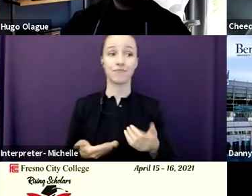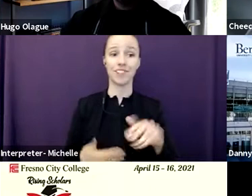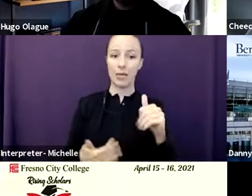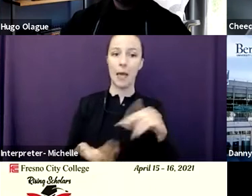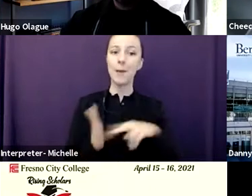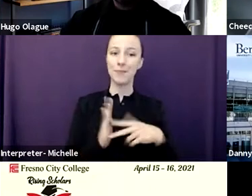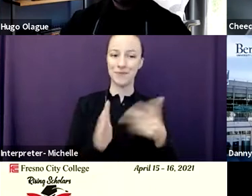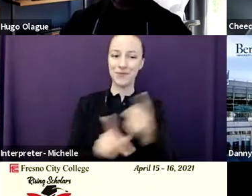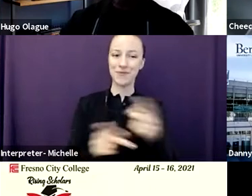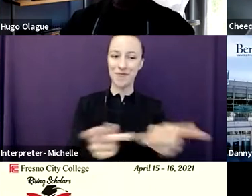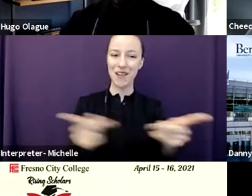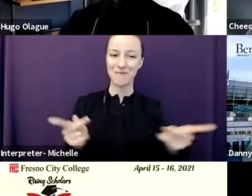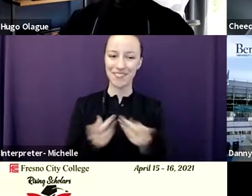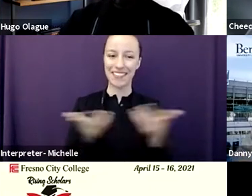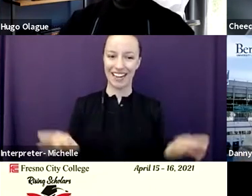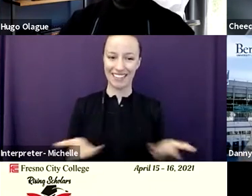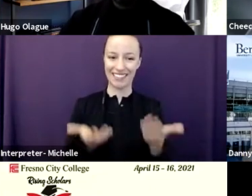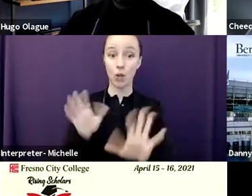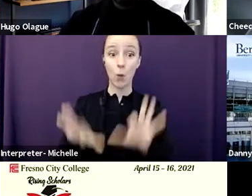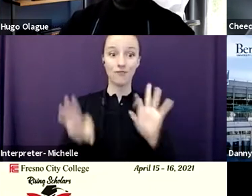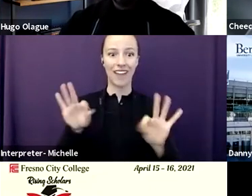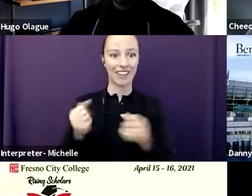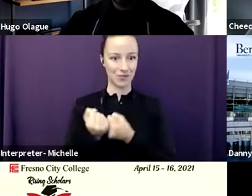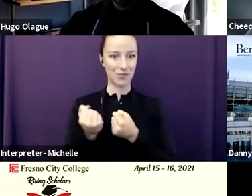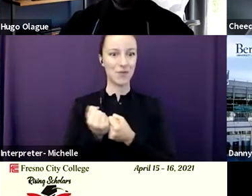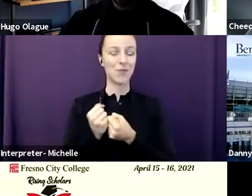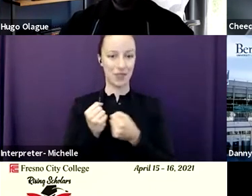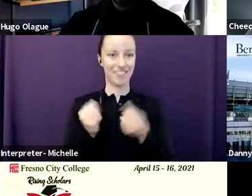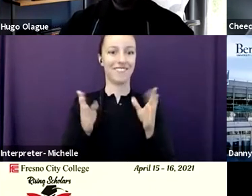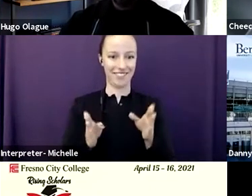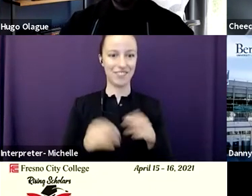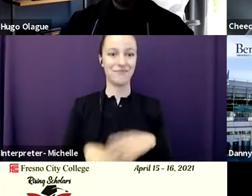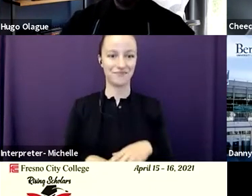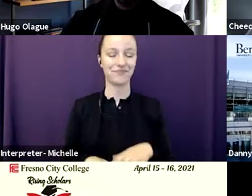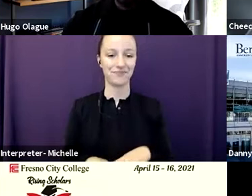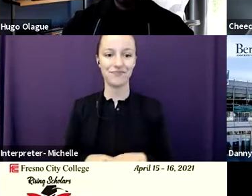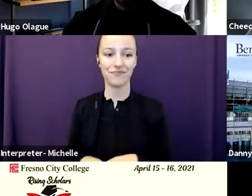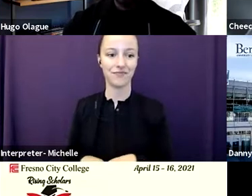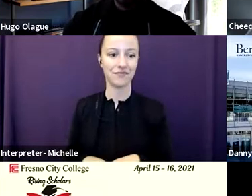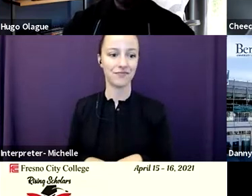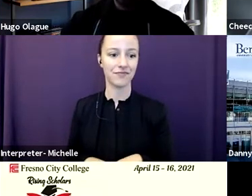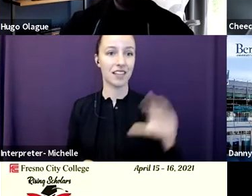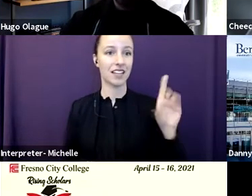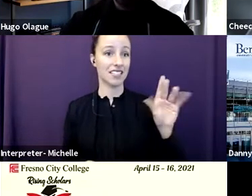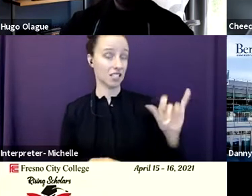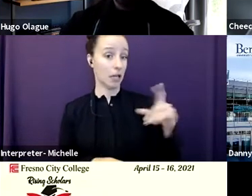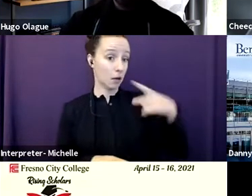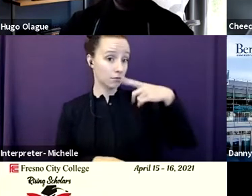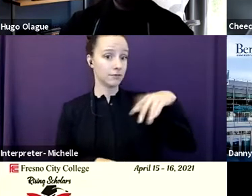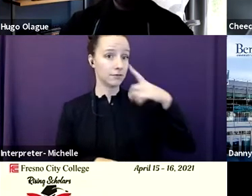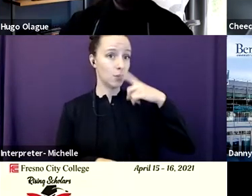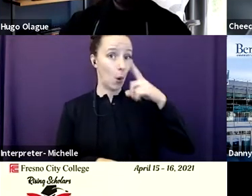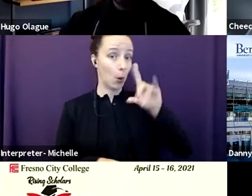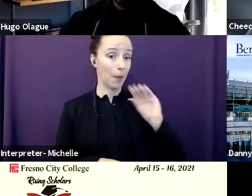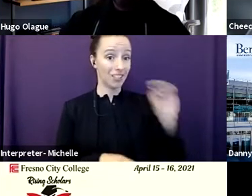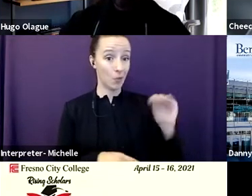right place, right? You're definitely in the right place to find some support for this youngster. Yeah. If y'all could drop your emails in the